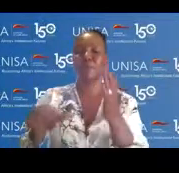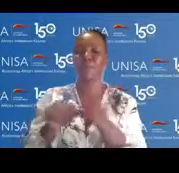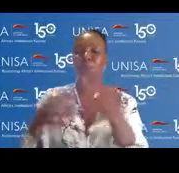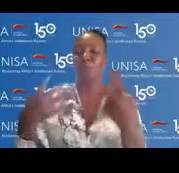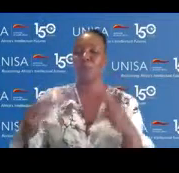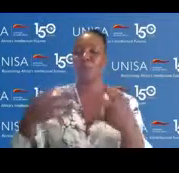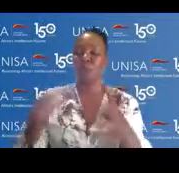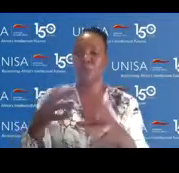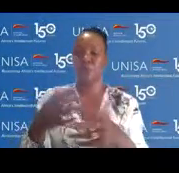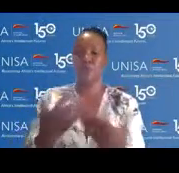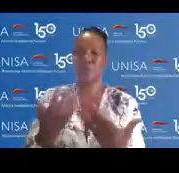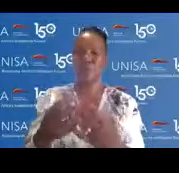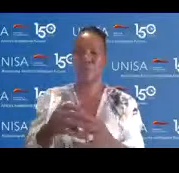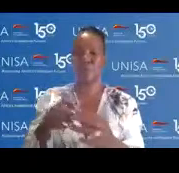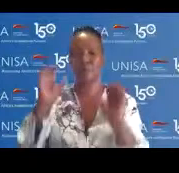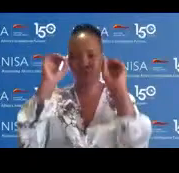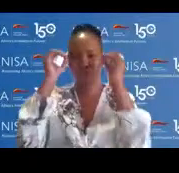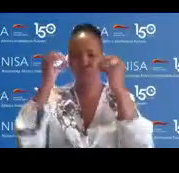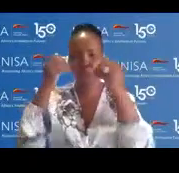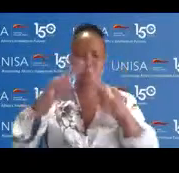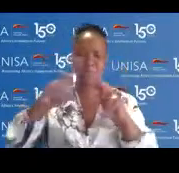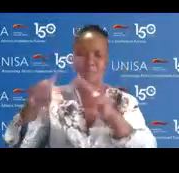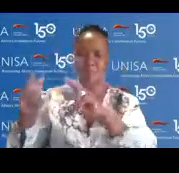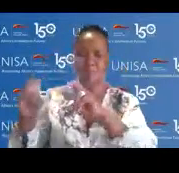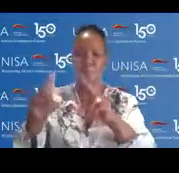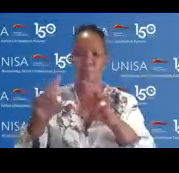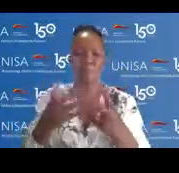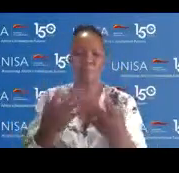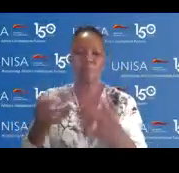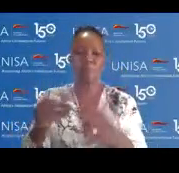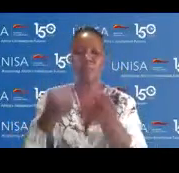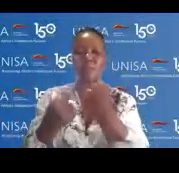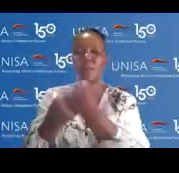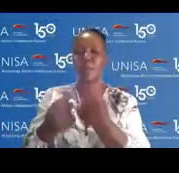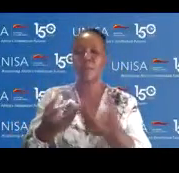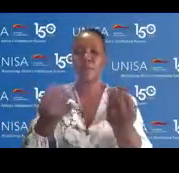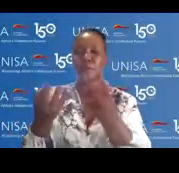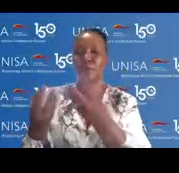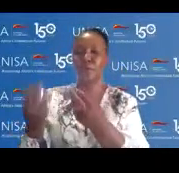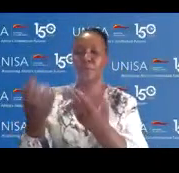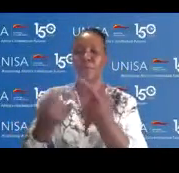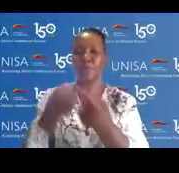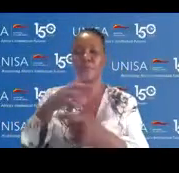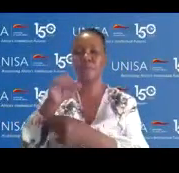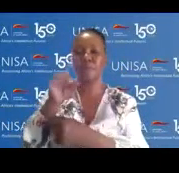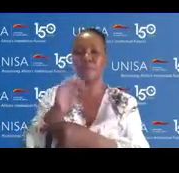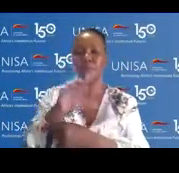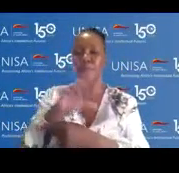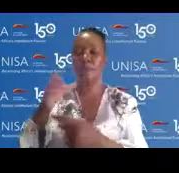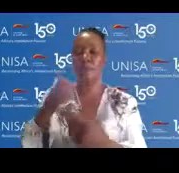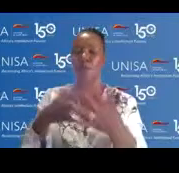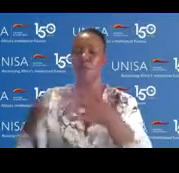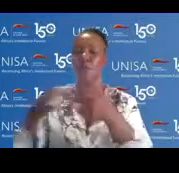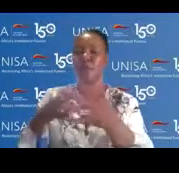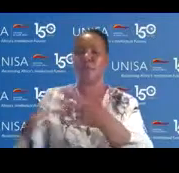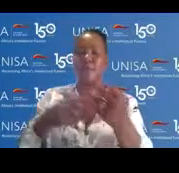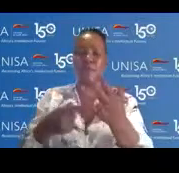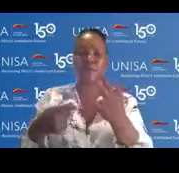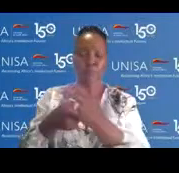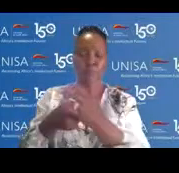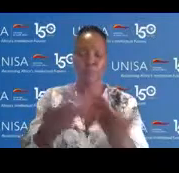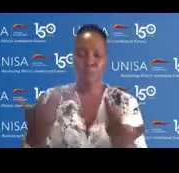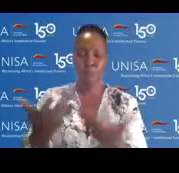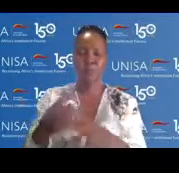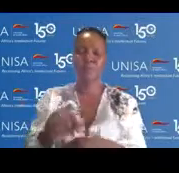Googling, searching here to see what type of support do you get from Dell or Intel or whoever it might be. So yeah, so that was quite